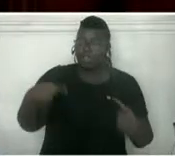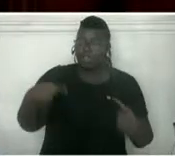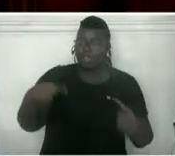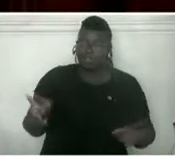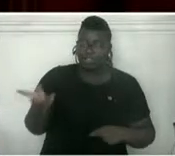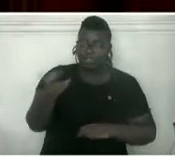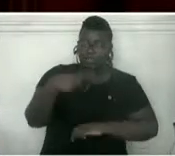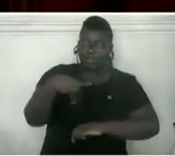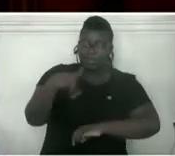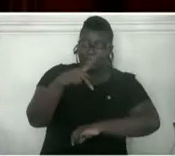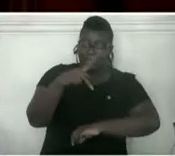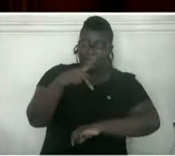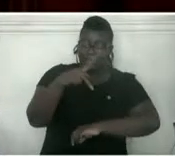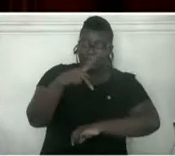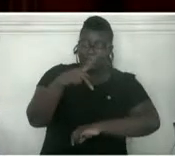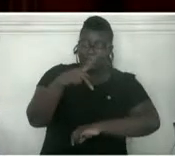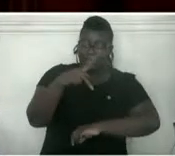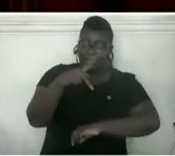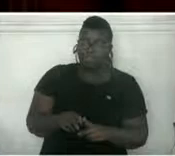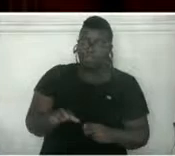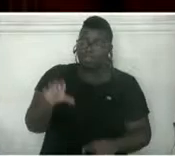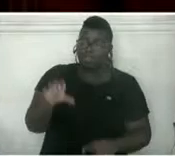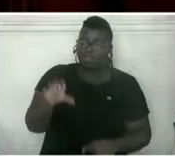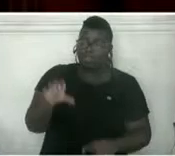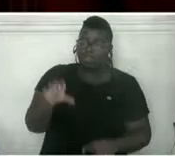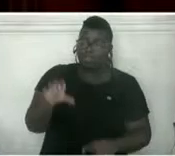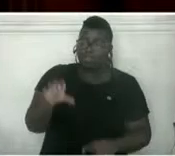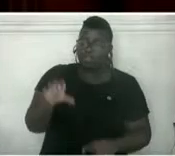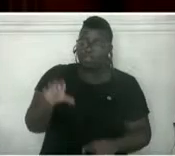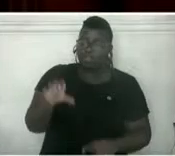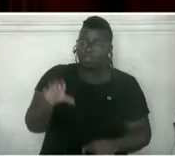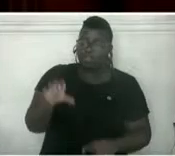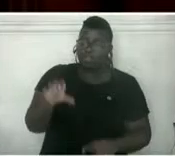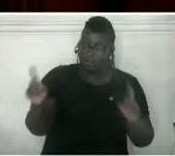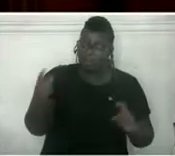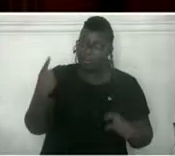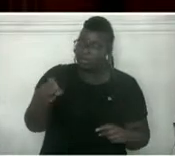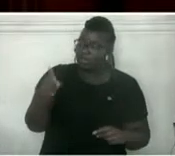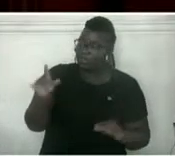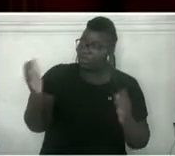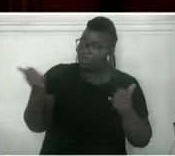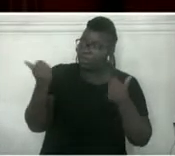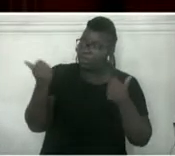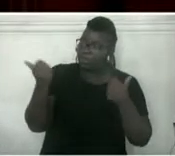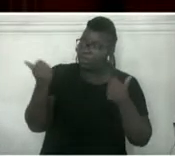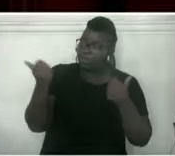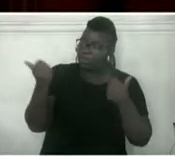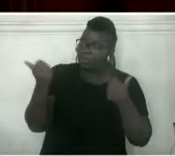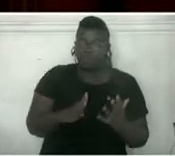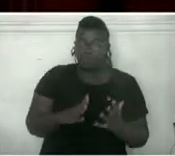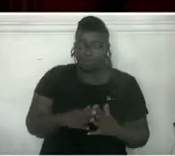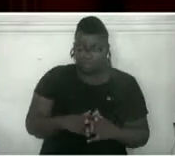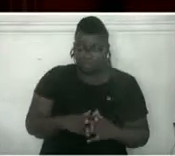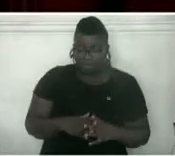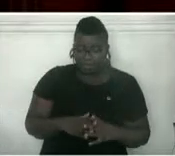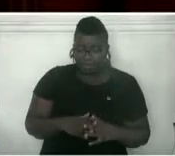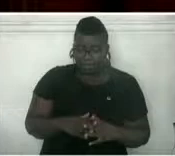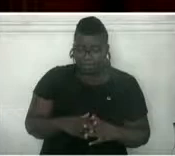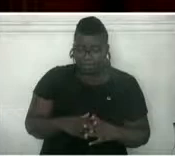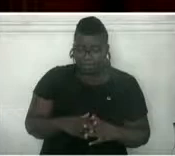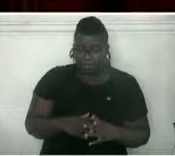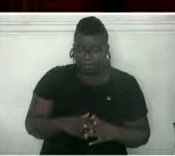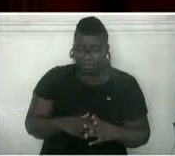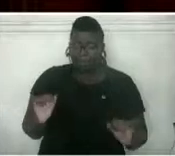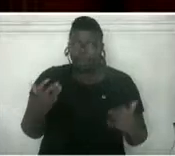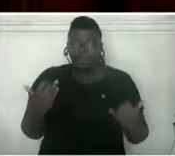and SGPs for this phenomenal success. KwaZulu-Natal education system